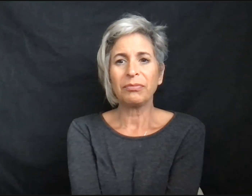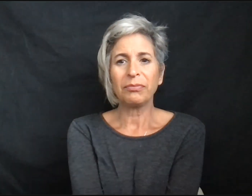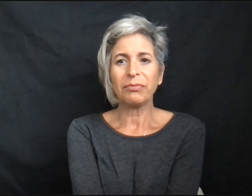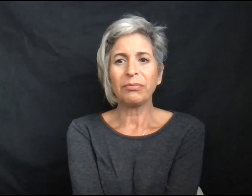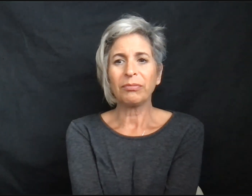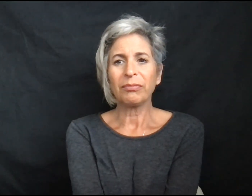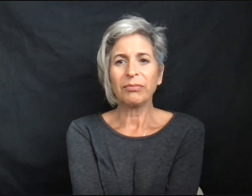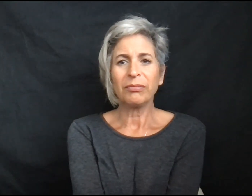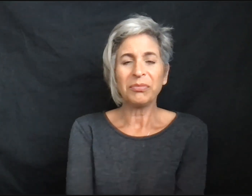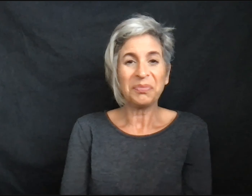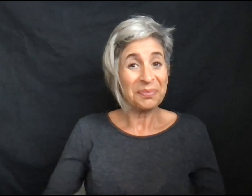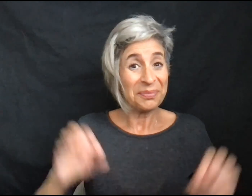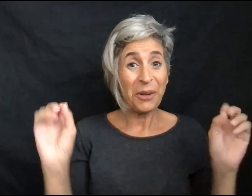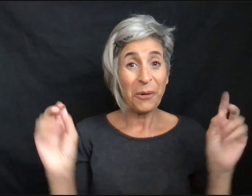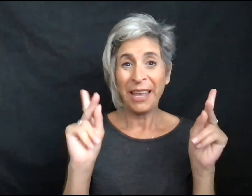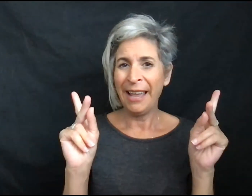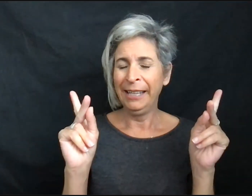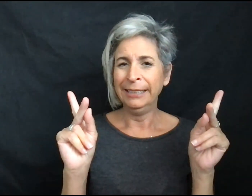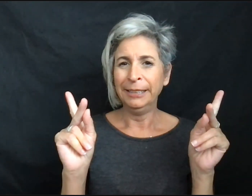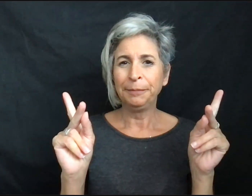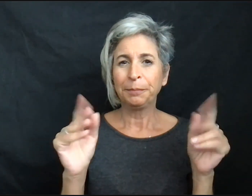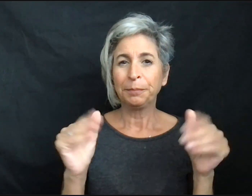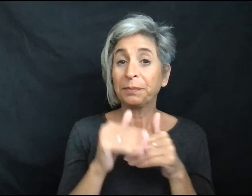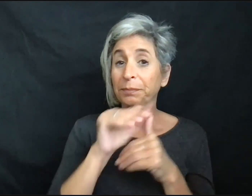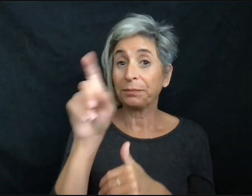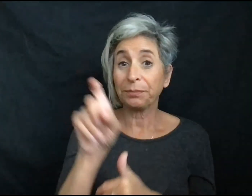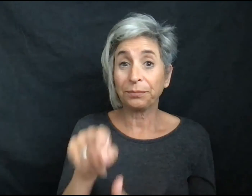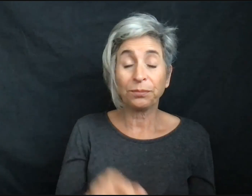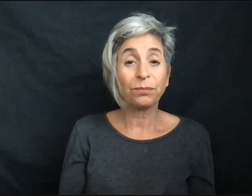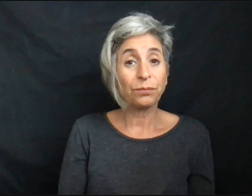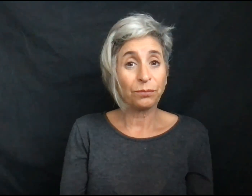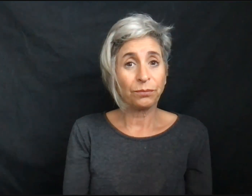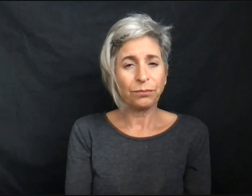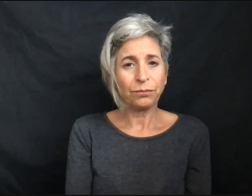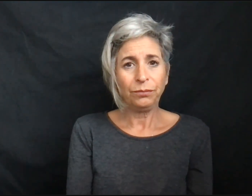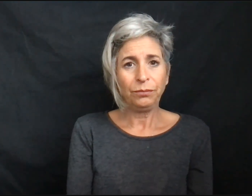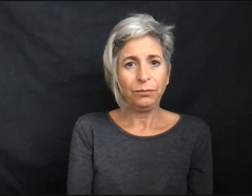Okay, moving on to the next question.